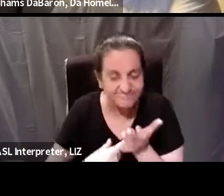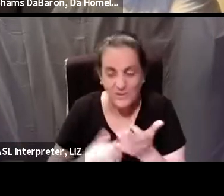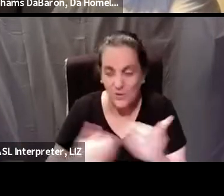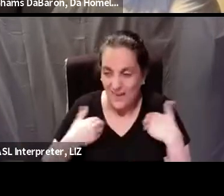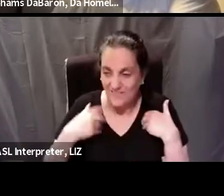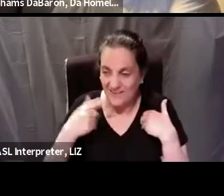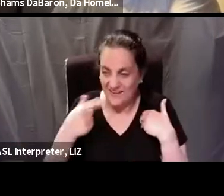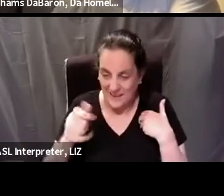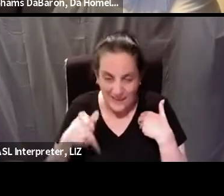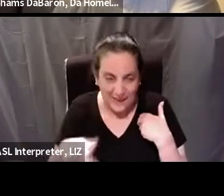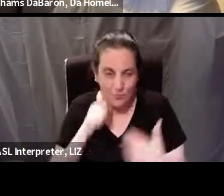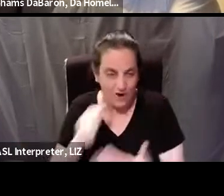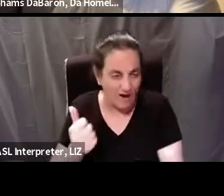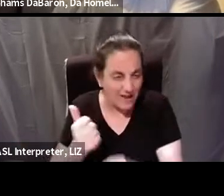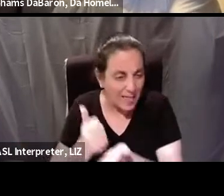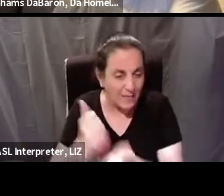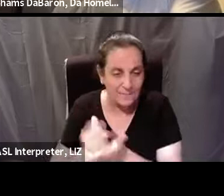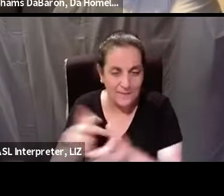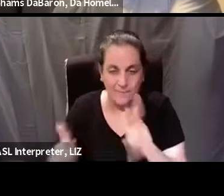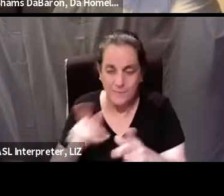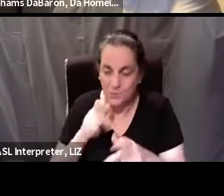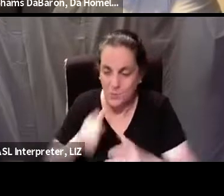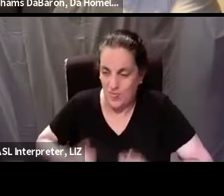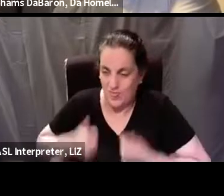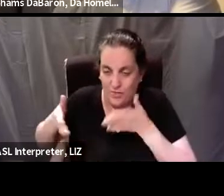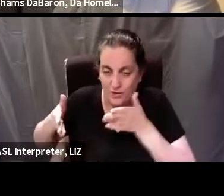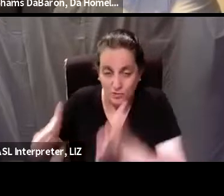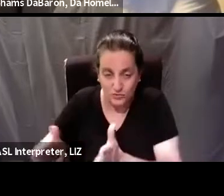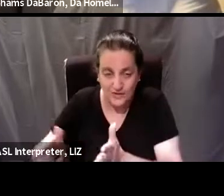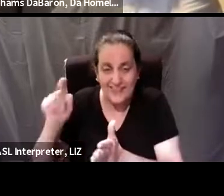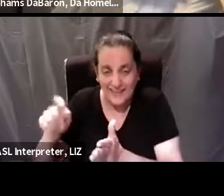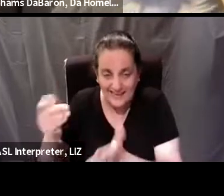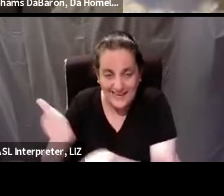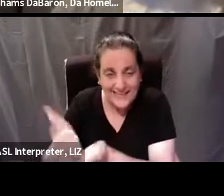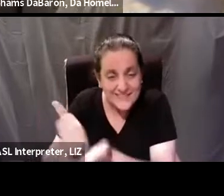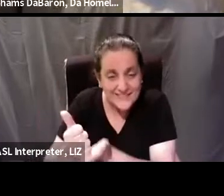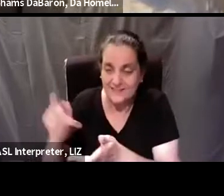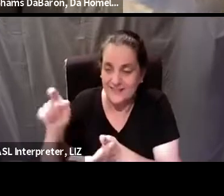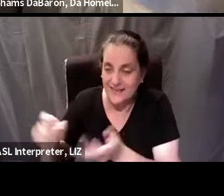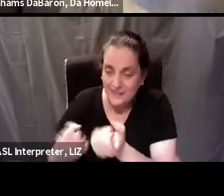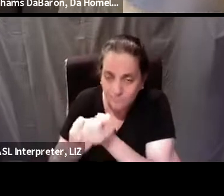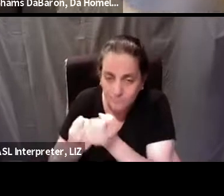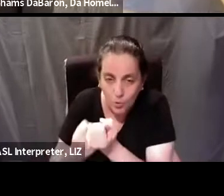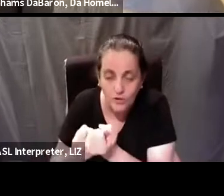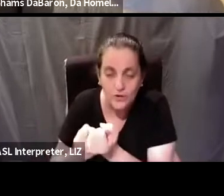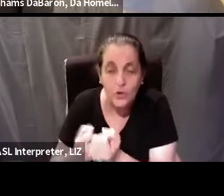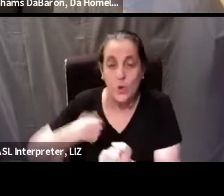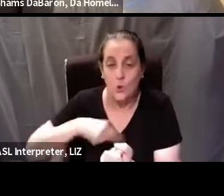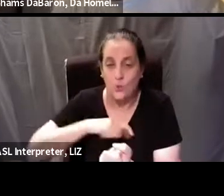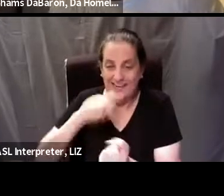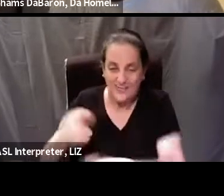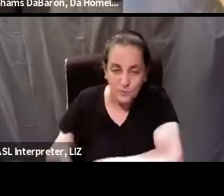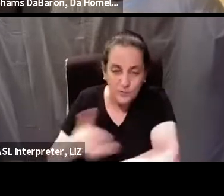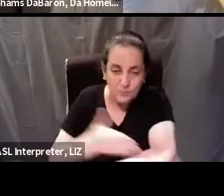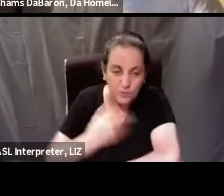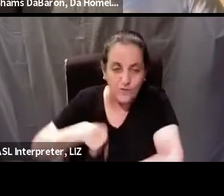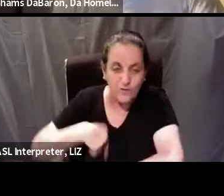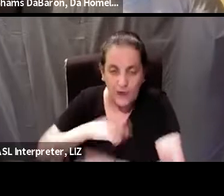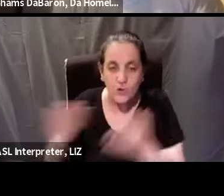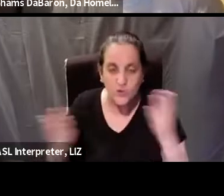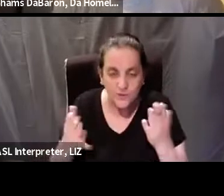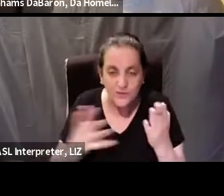not helping people on the street who need assistance. We need to be able to do better. And again, from